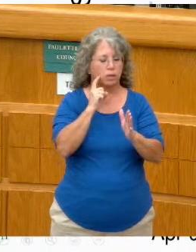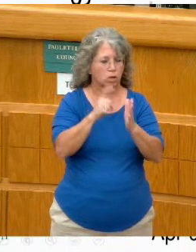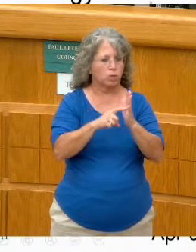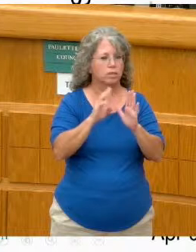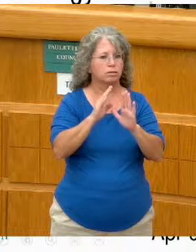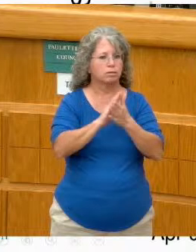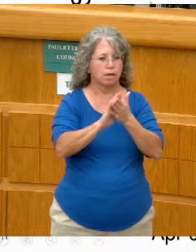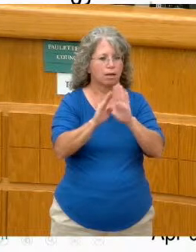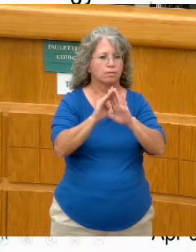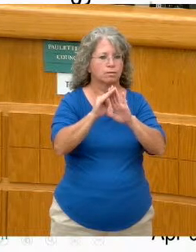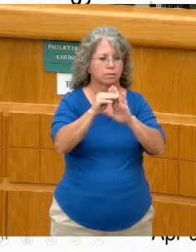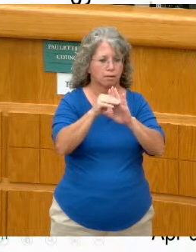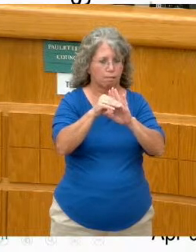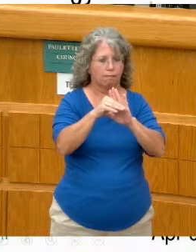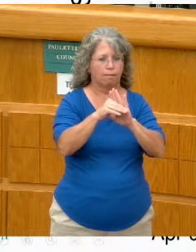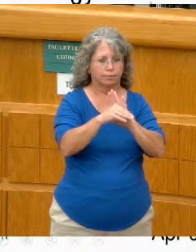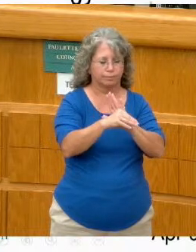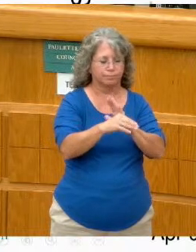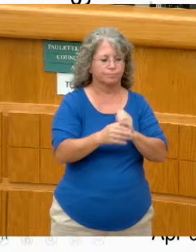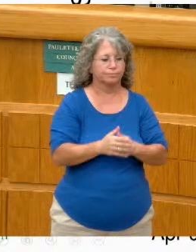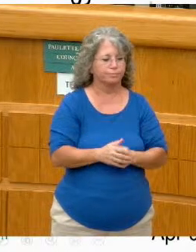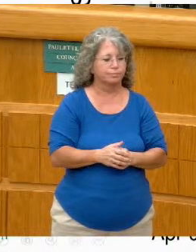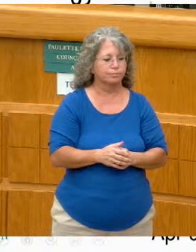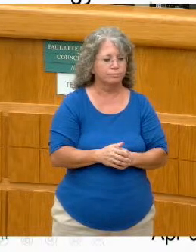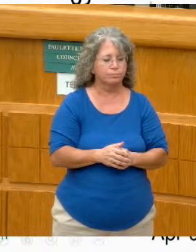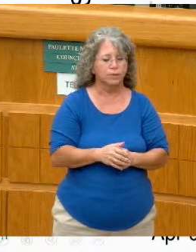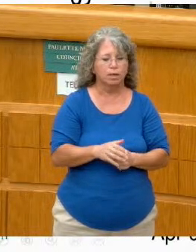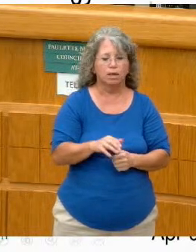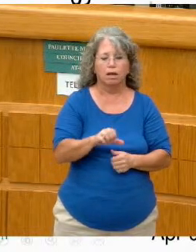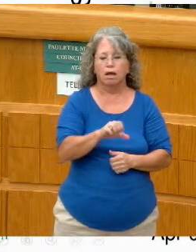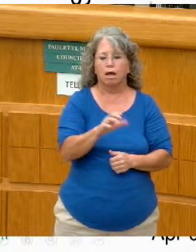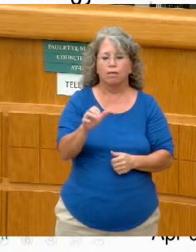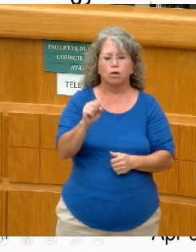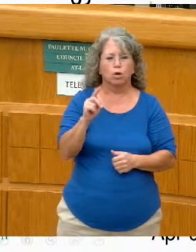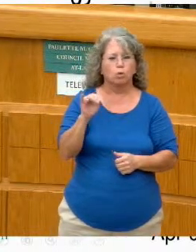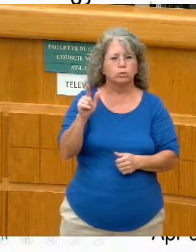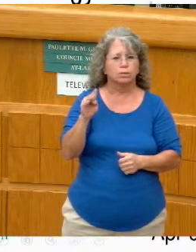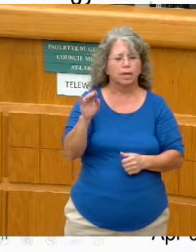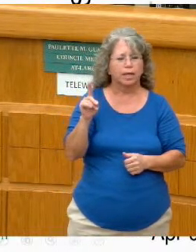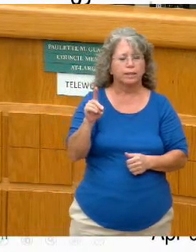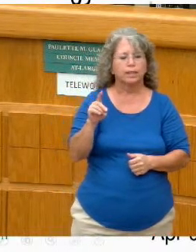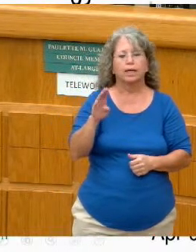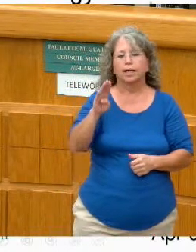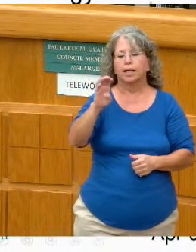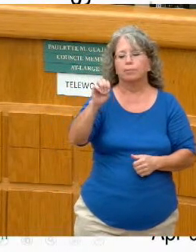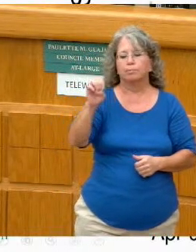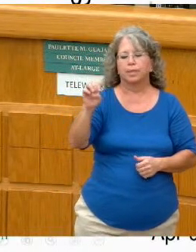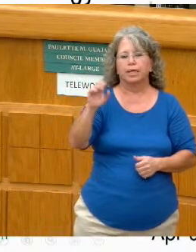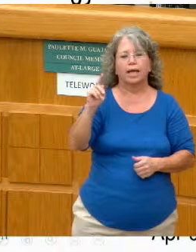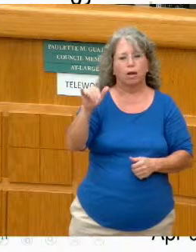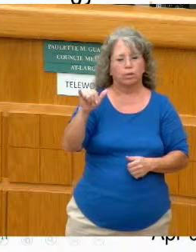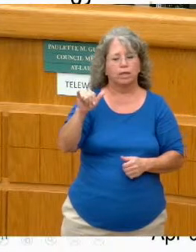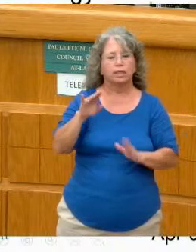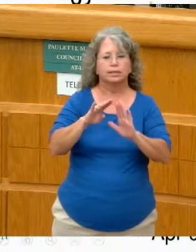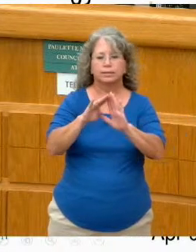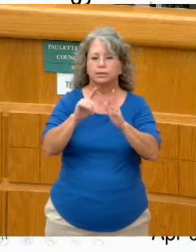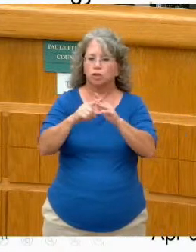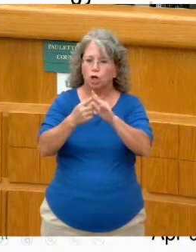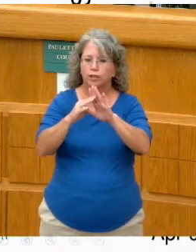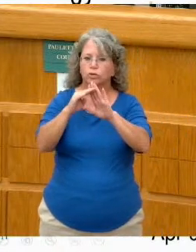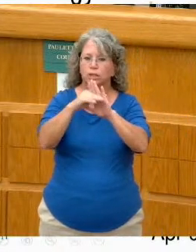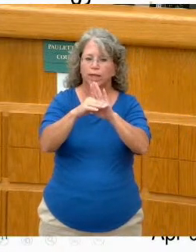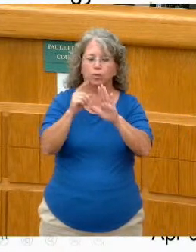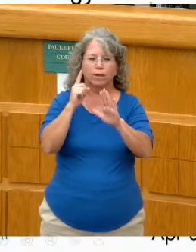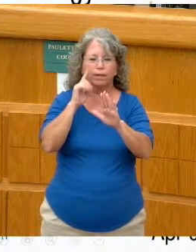In terms of the rest of the coastal bend, B County is declining. We think that this peak was due to cases at the correctional